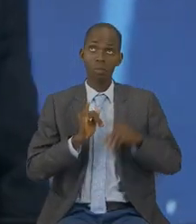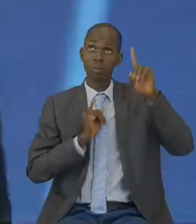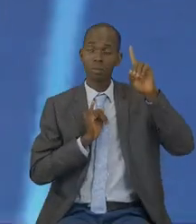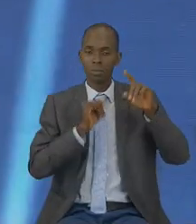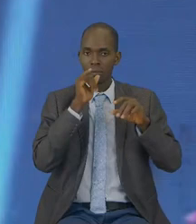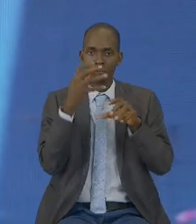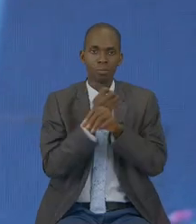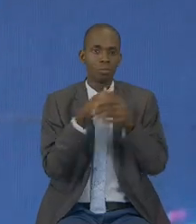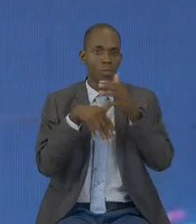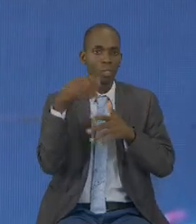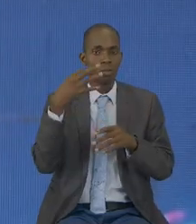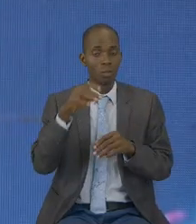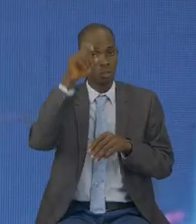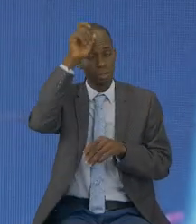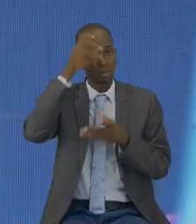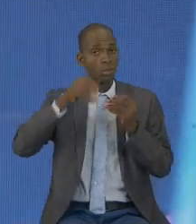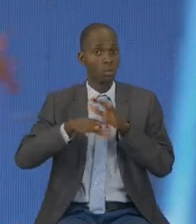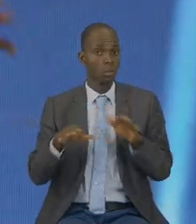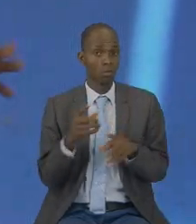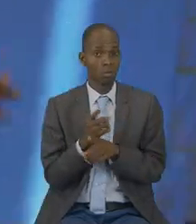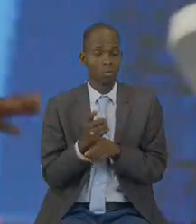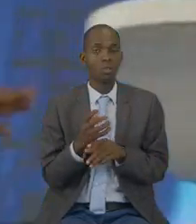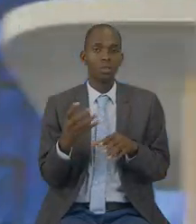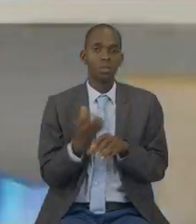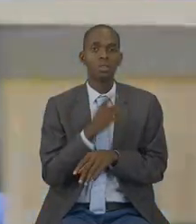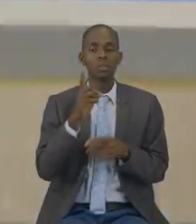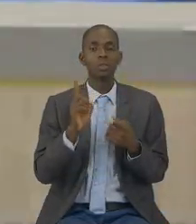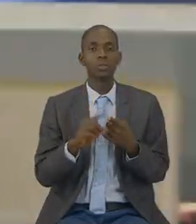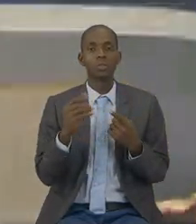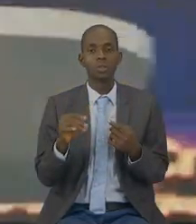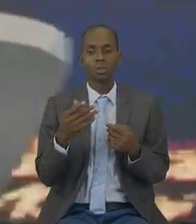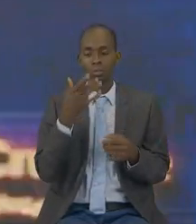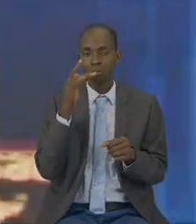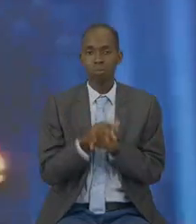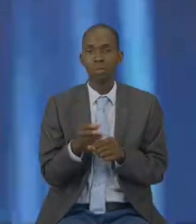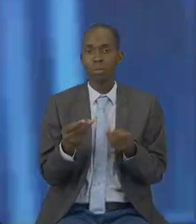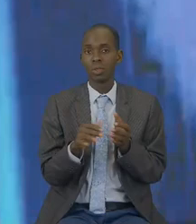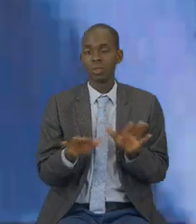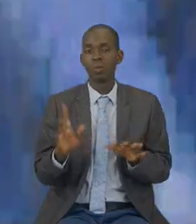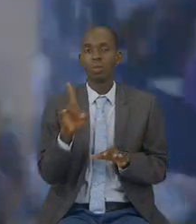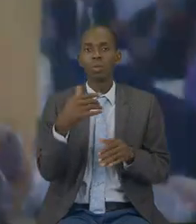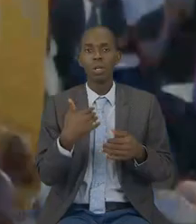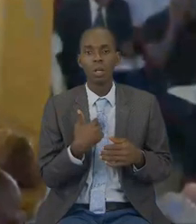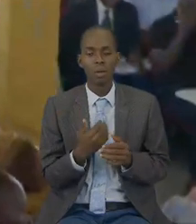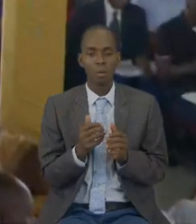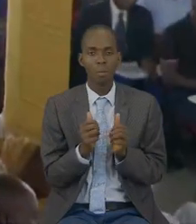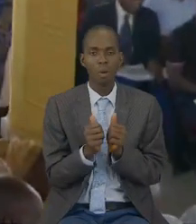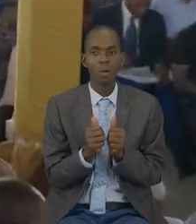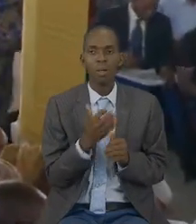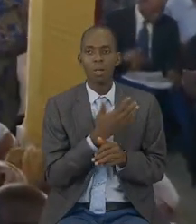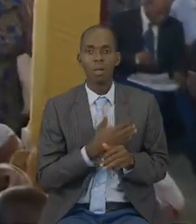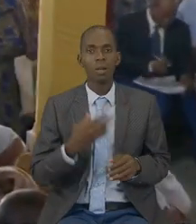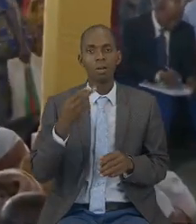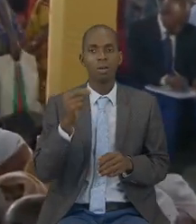taking you to the land of Canaan. I'm taking you to the land flowing with milk and honey. I will still do